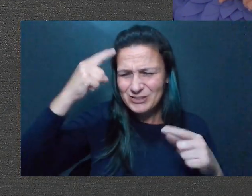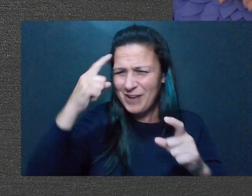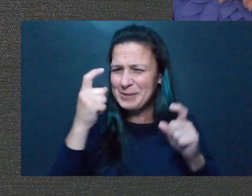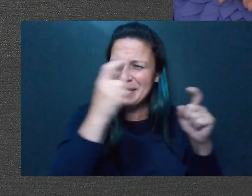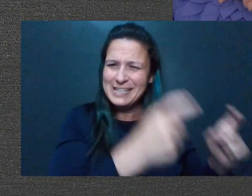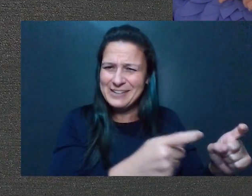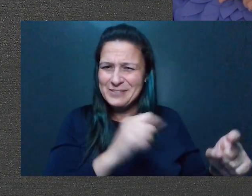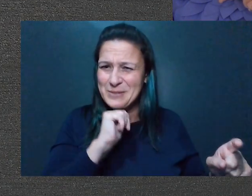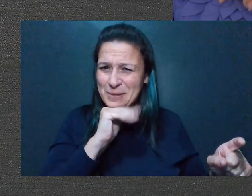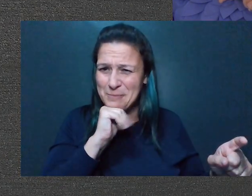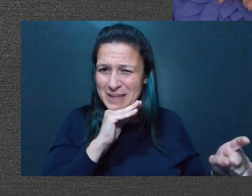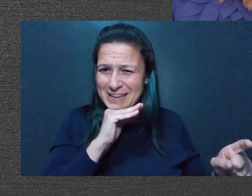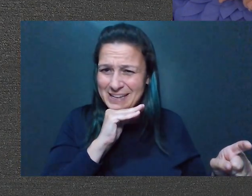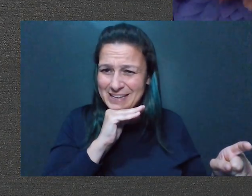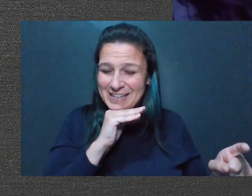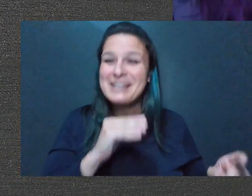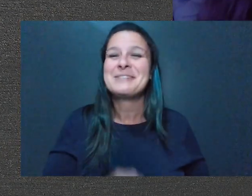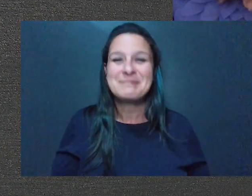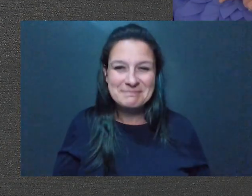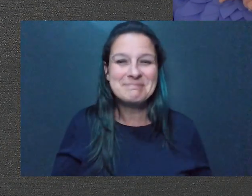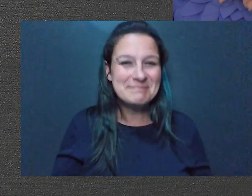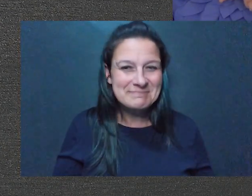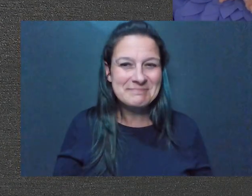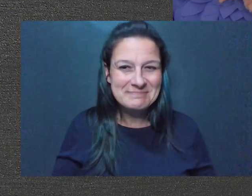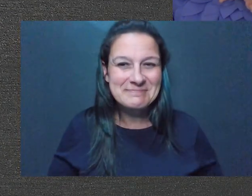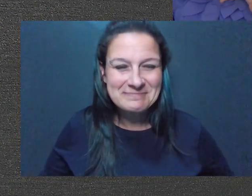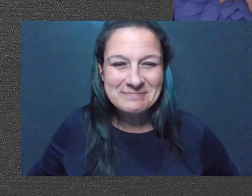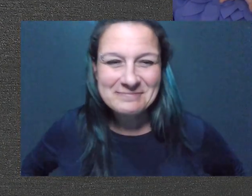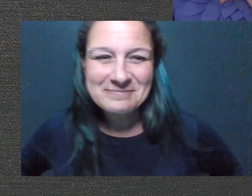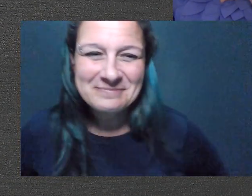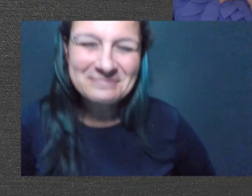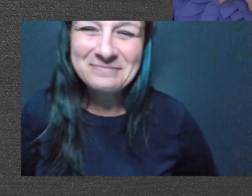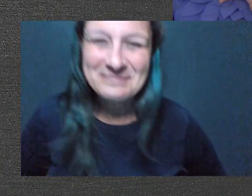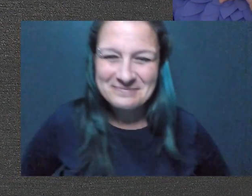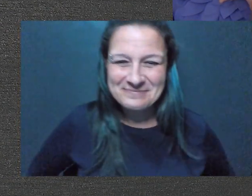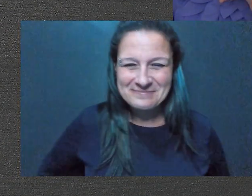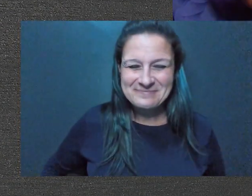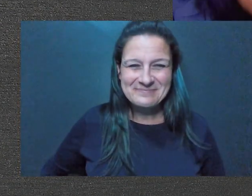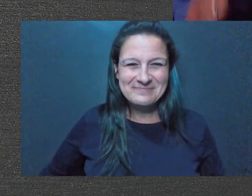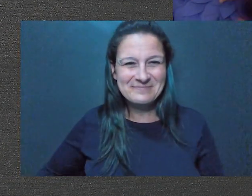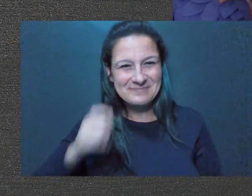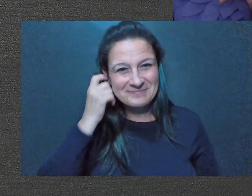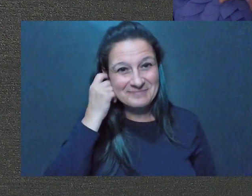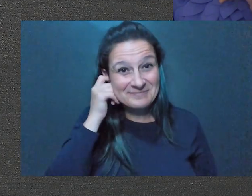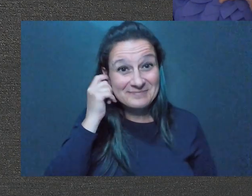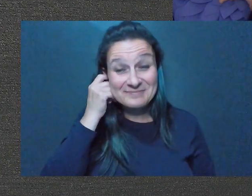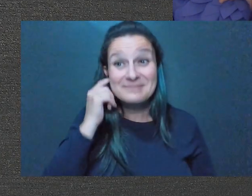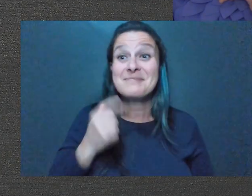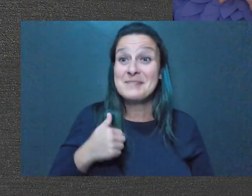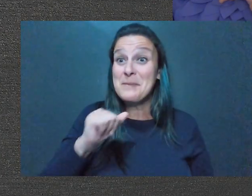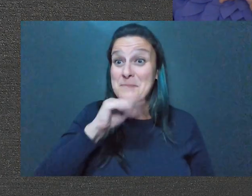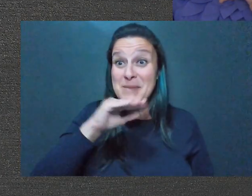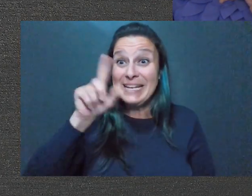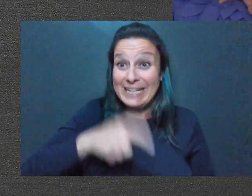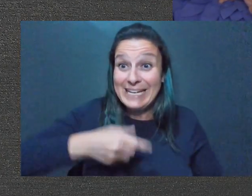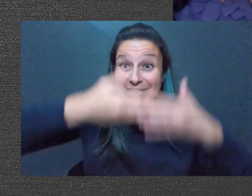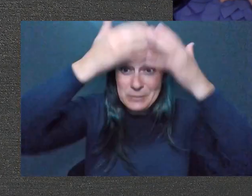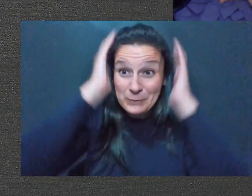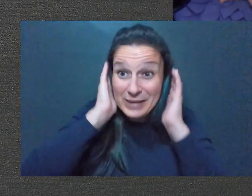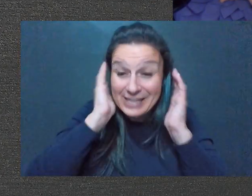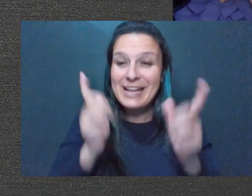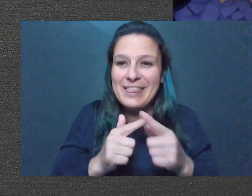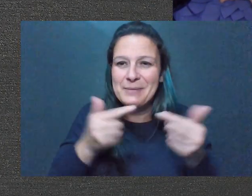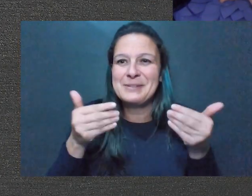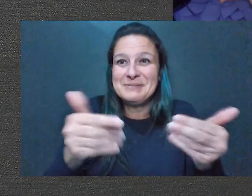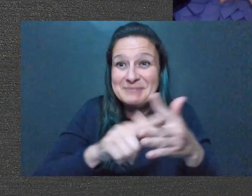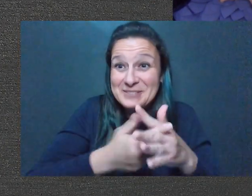pig? Boop. There you go, piggy. Let's get the pig in a wig and then we can start the story for